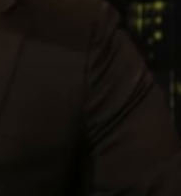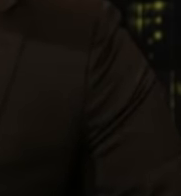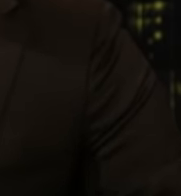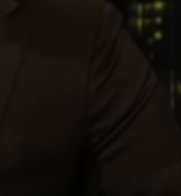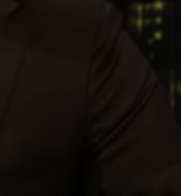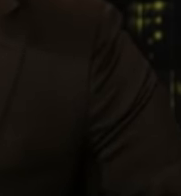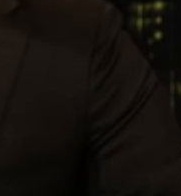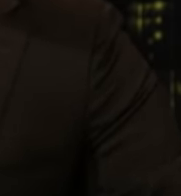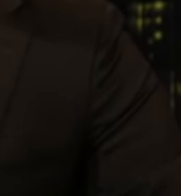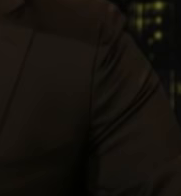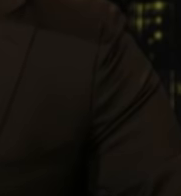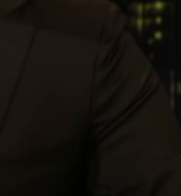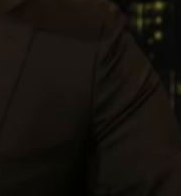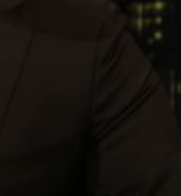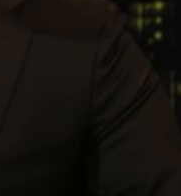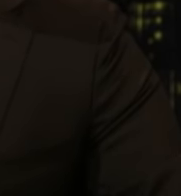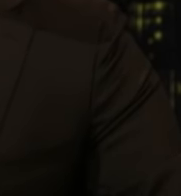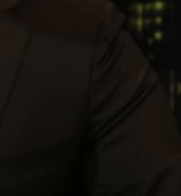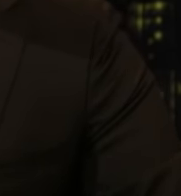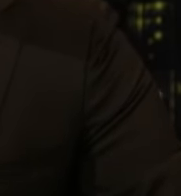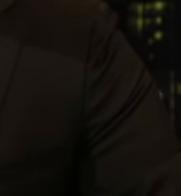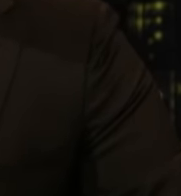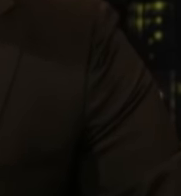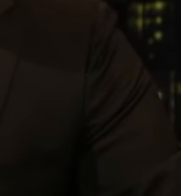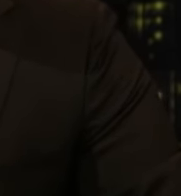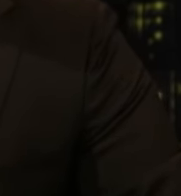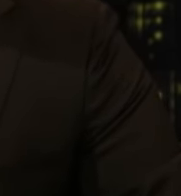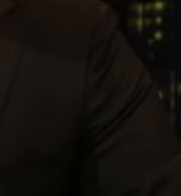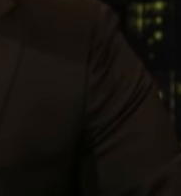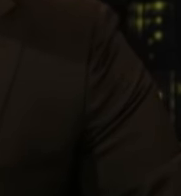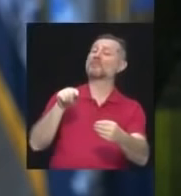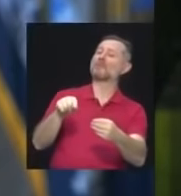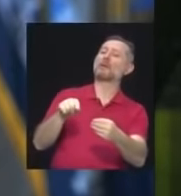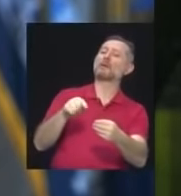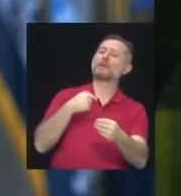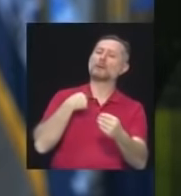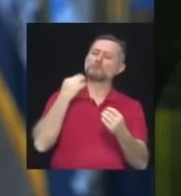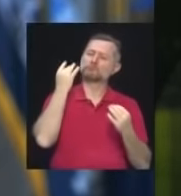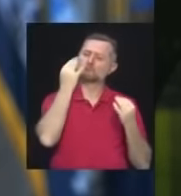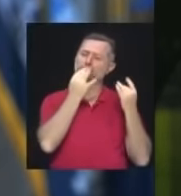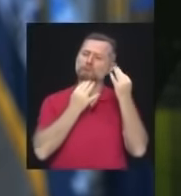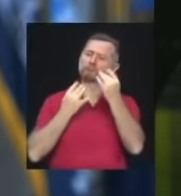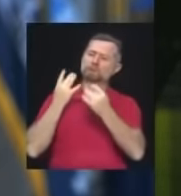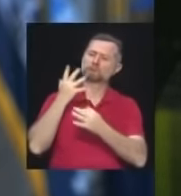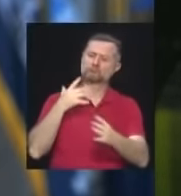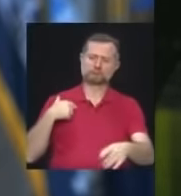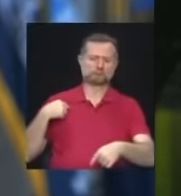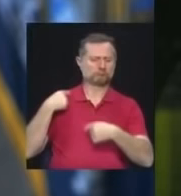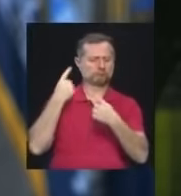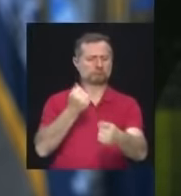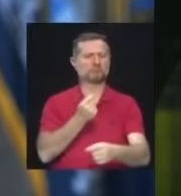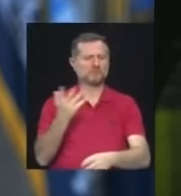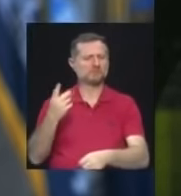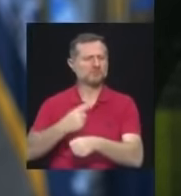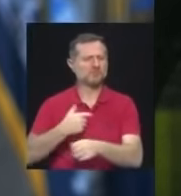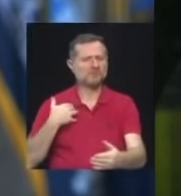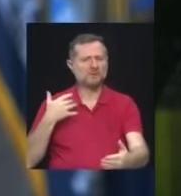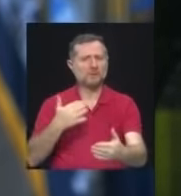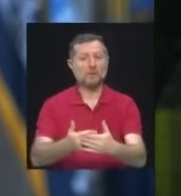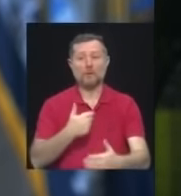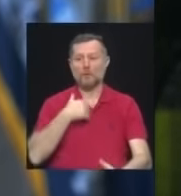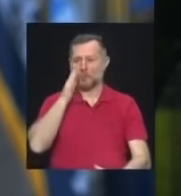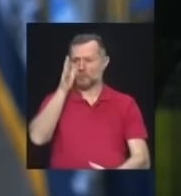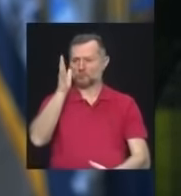yesterday before he resigned. It was a doozy, as you'd expect. There will be another time to talk about the truth